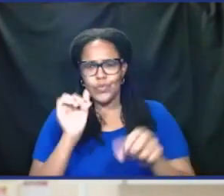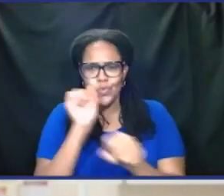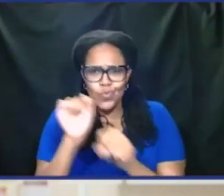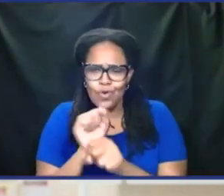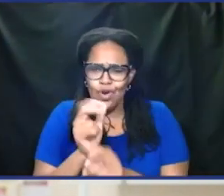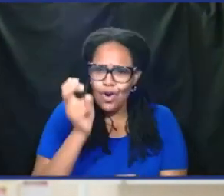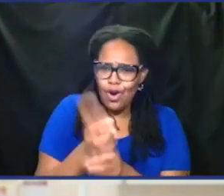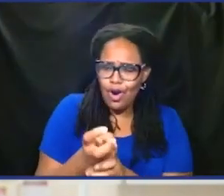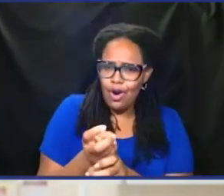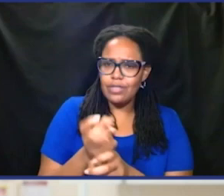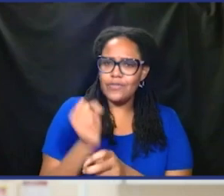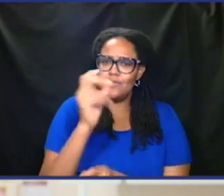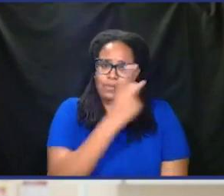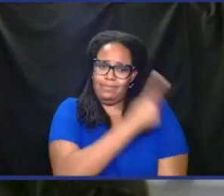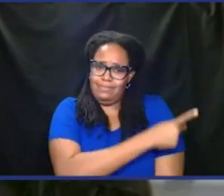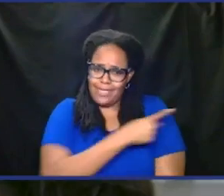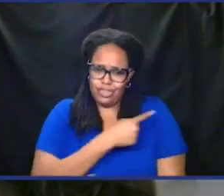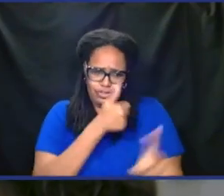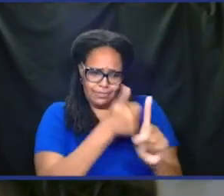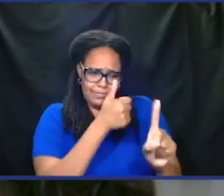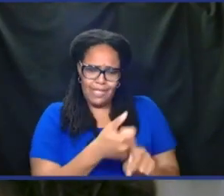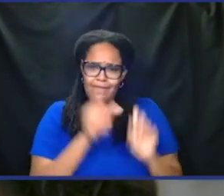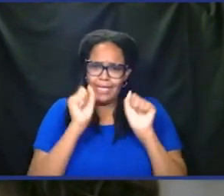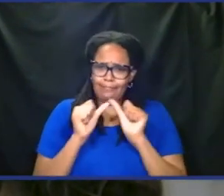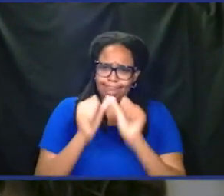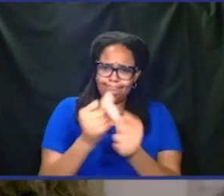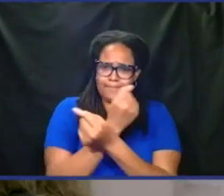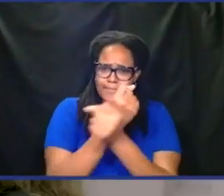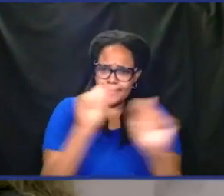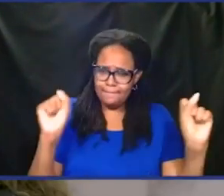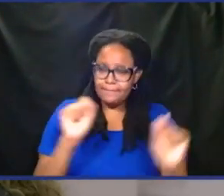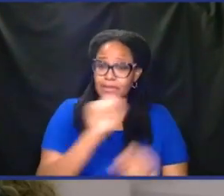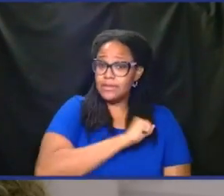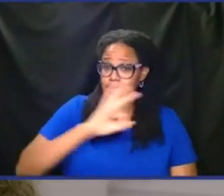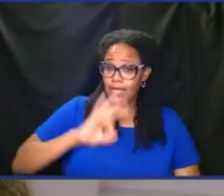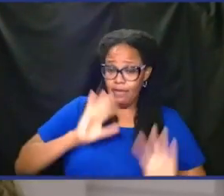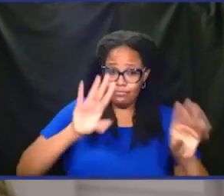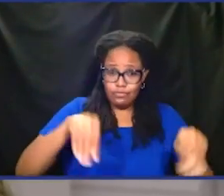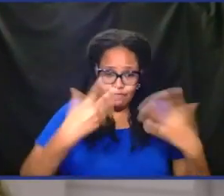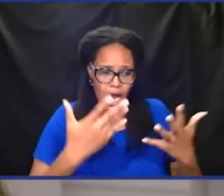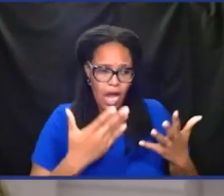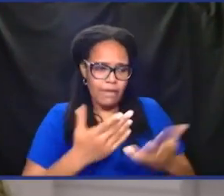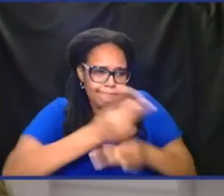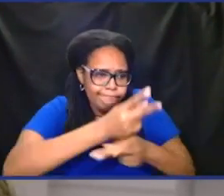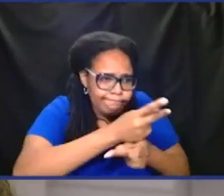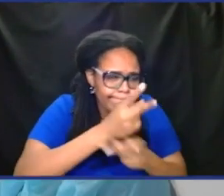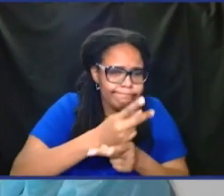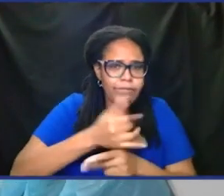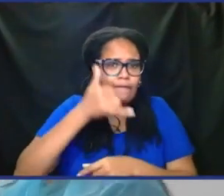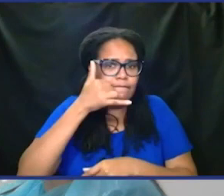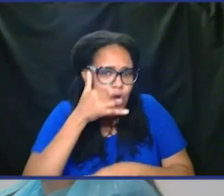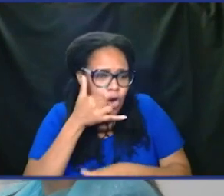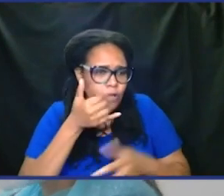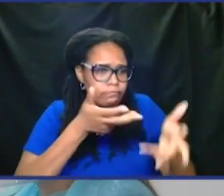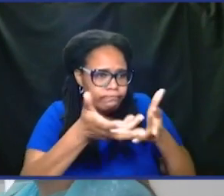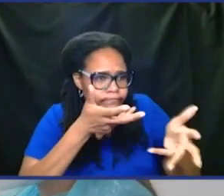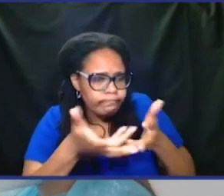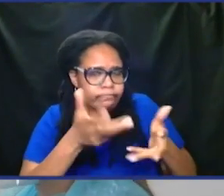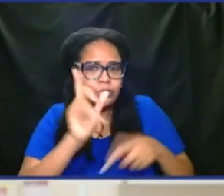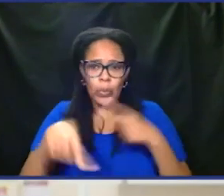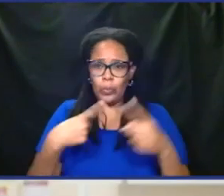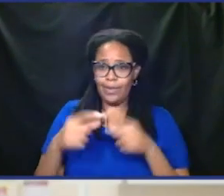themselves and patients safe. Staff provide care and advice on the phone and, when they can, see patients in